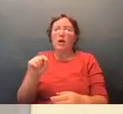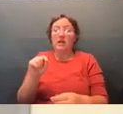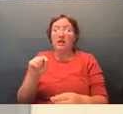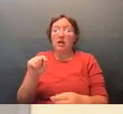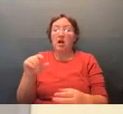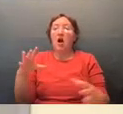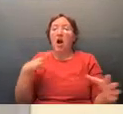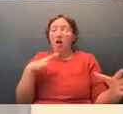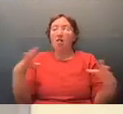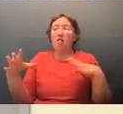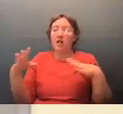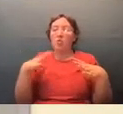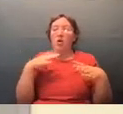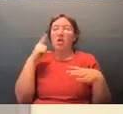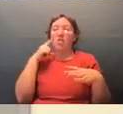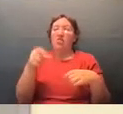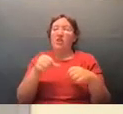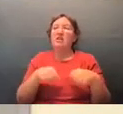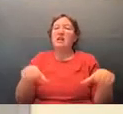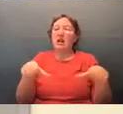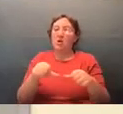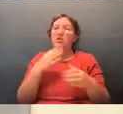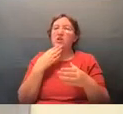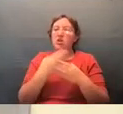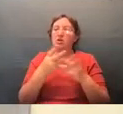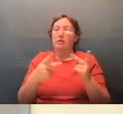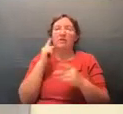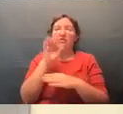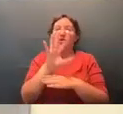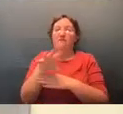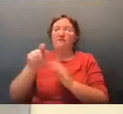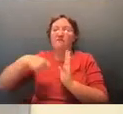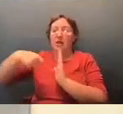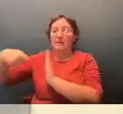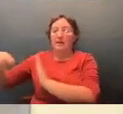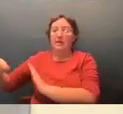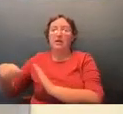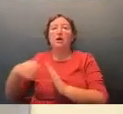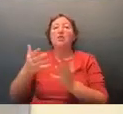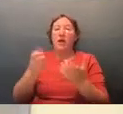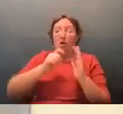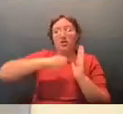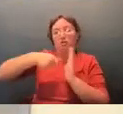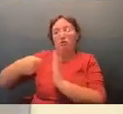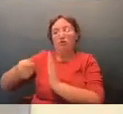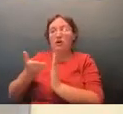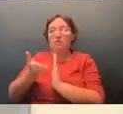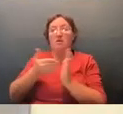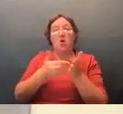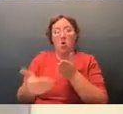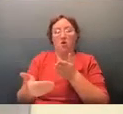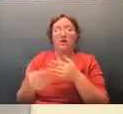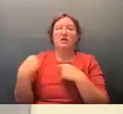Hollywood thought that this area was really good for filming and wanted to film up in this area. And